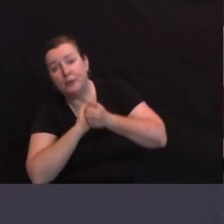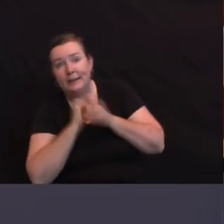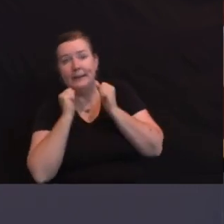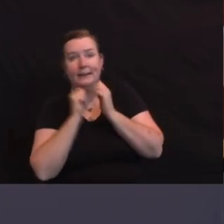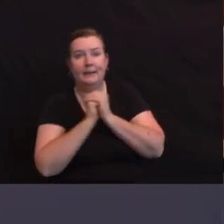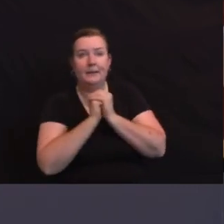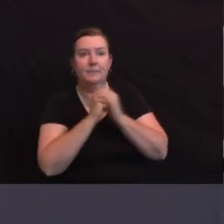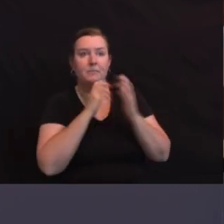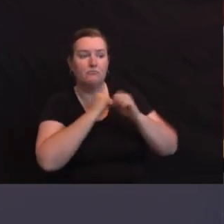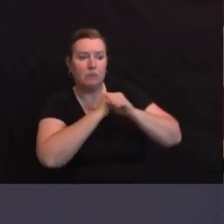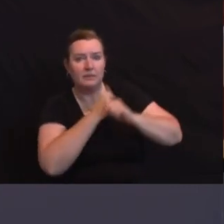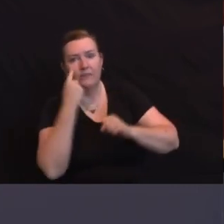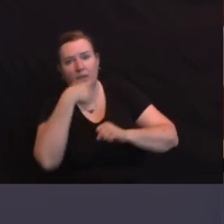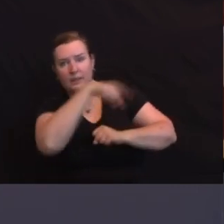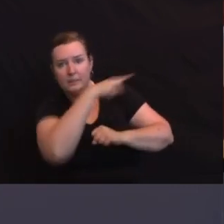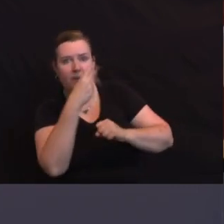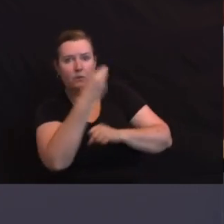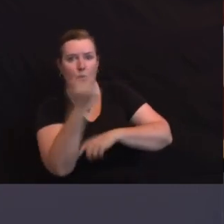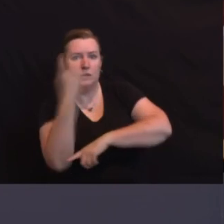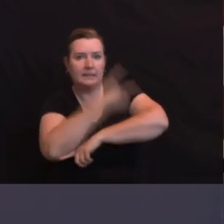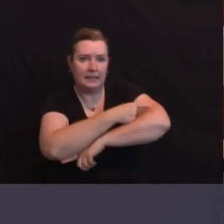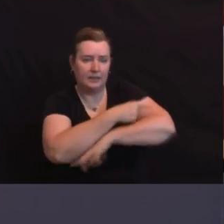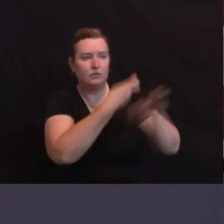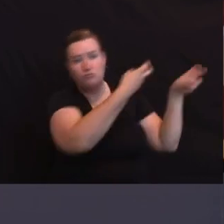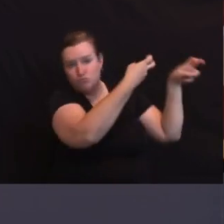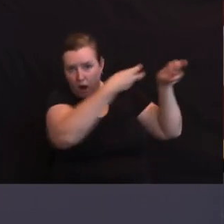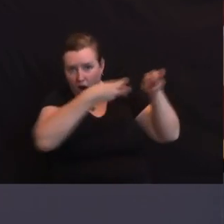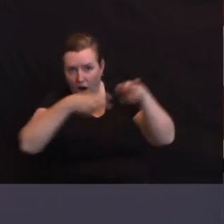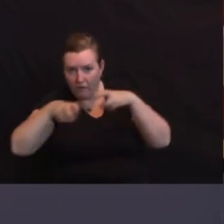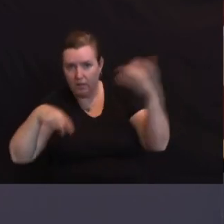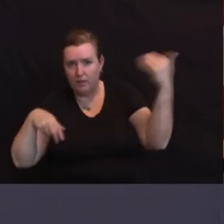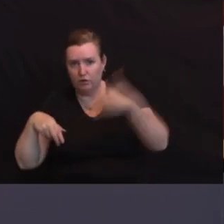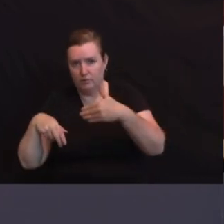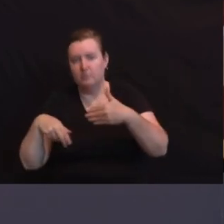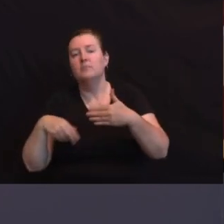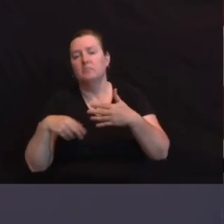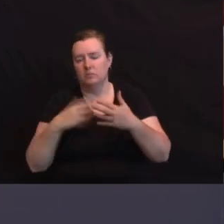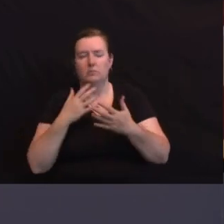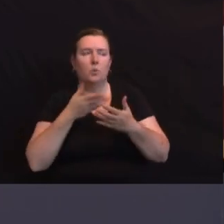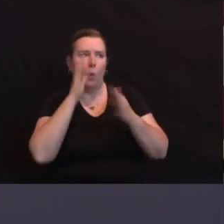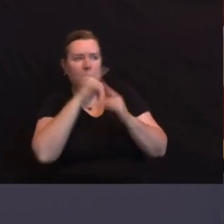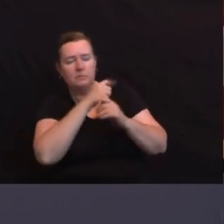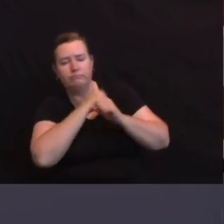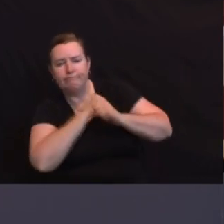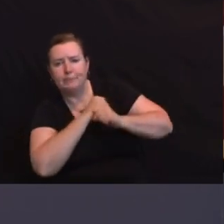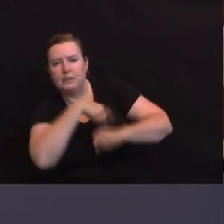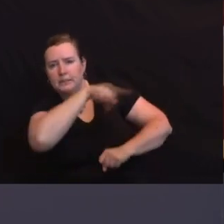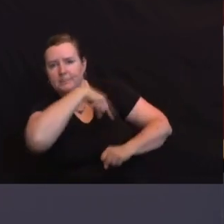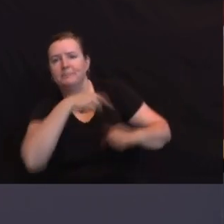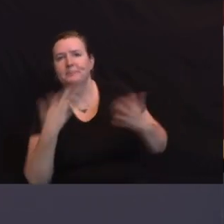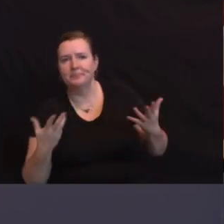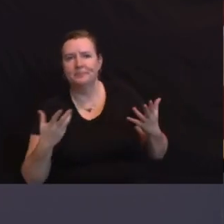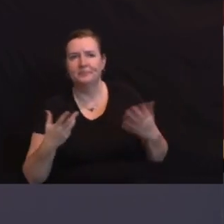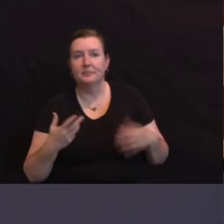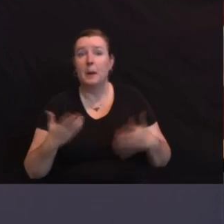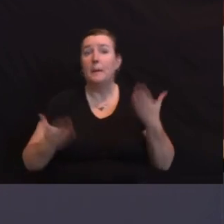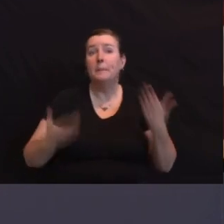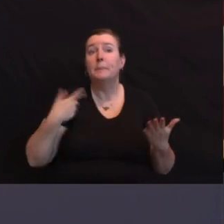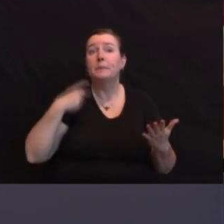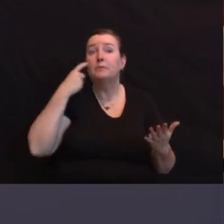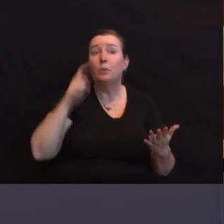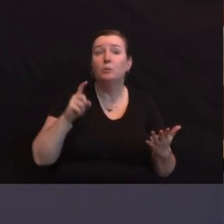long trip from the West Coast here. And lastly, Governor, you know, if you've seen, we're also monitoring